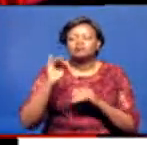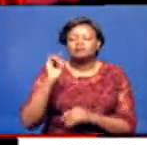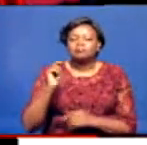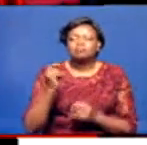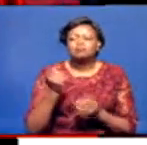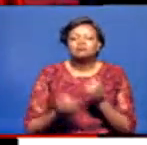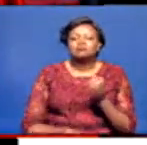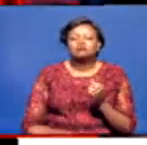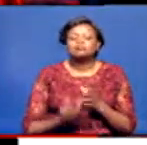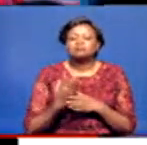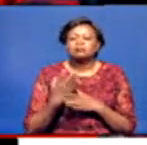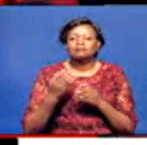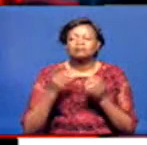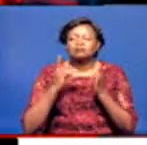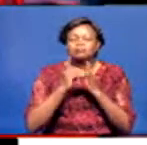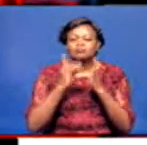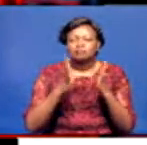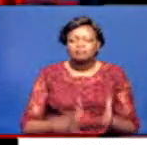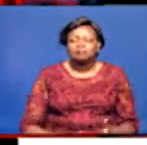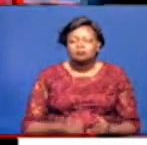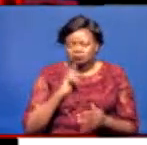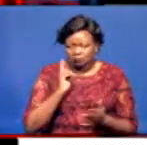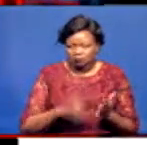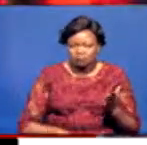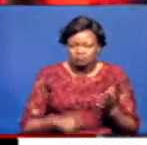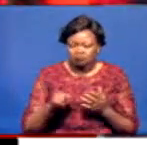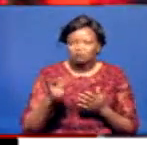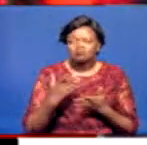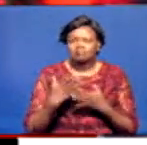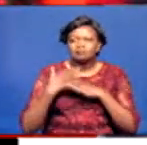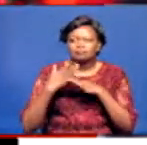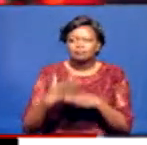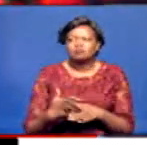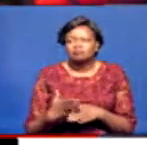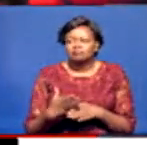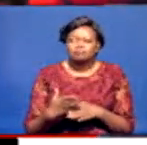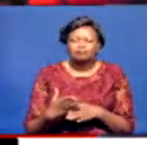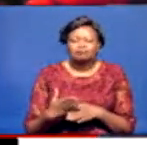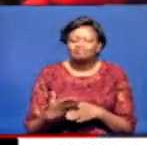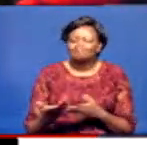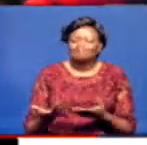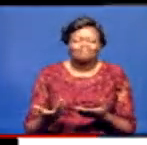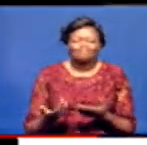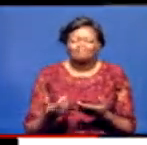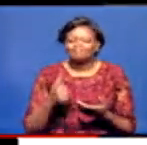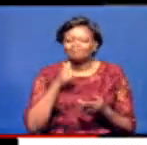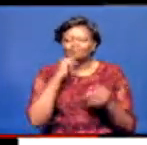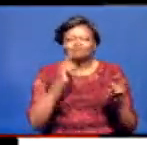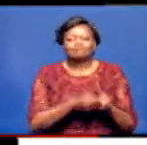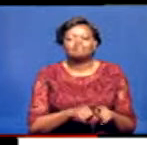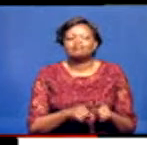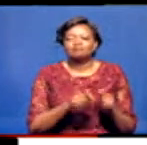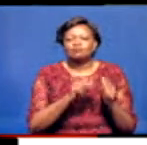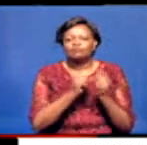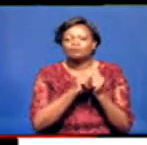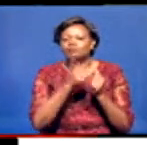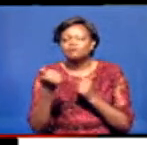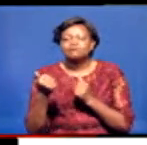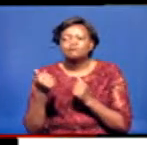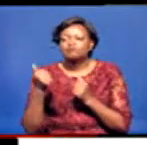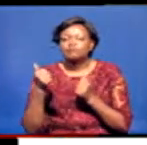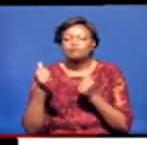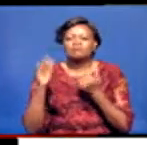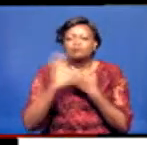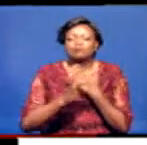developer Canon, the content shared does not necessarily match up to their counterparts in developed countries. Whether you are producing